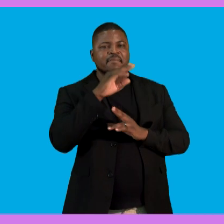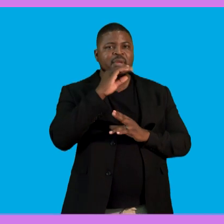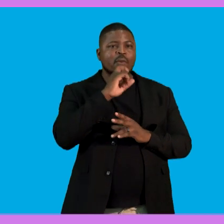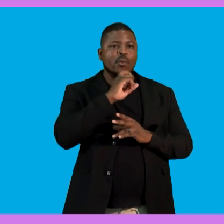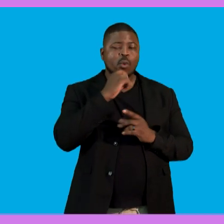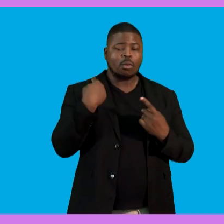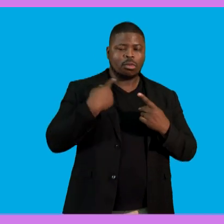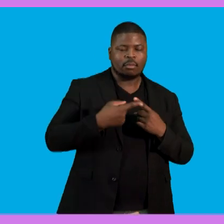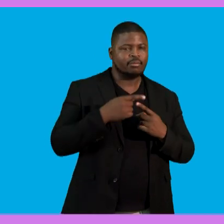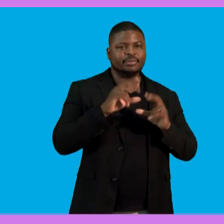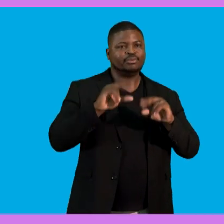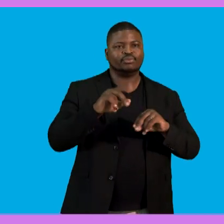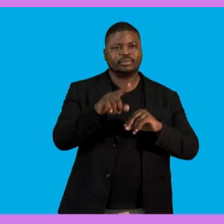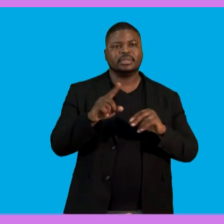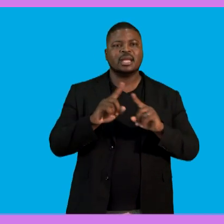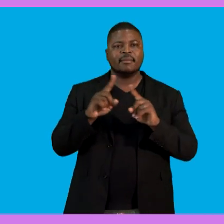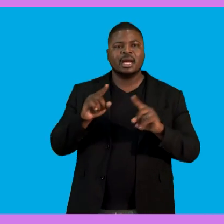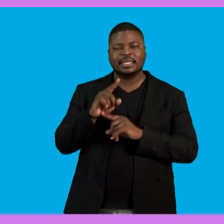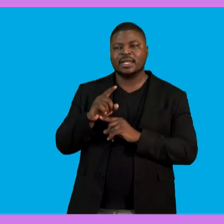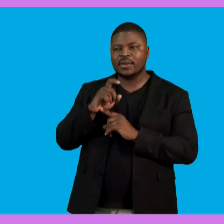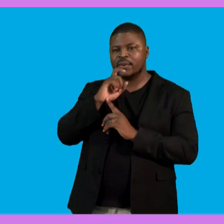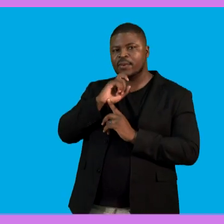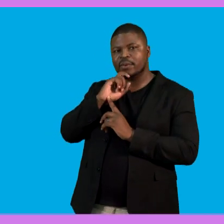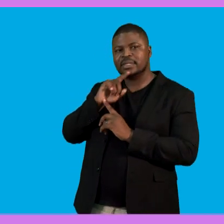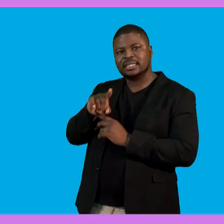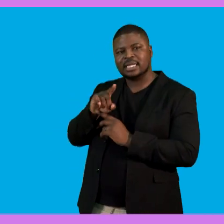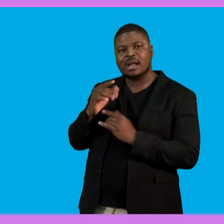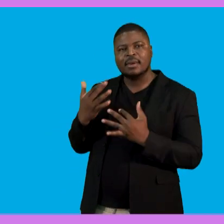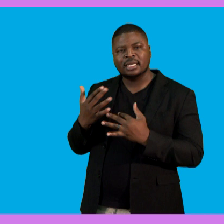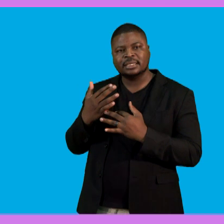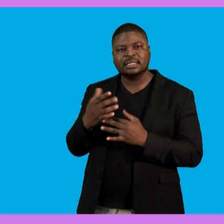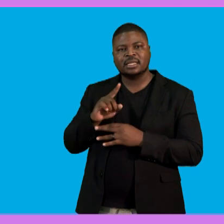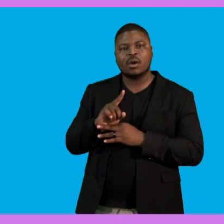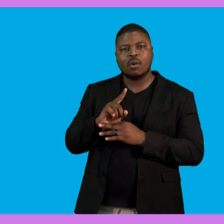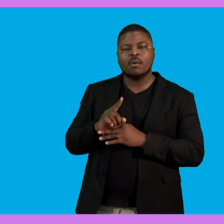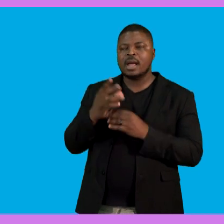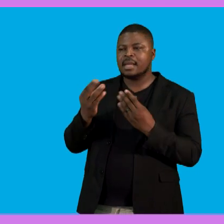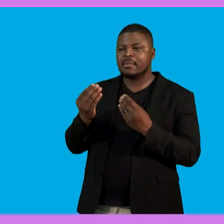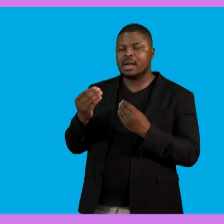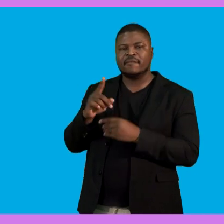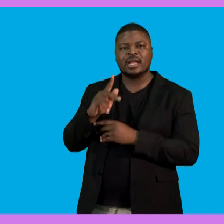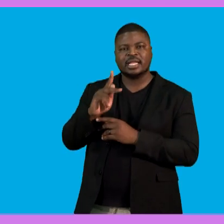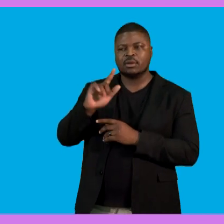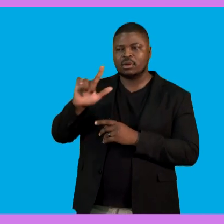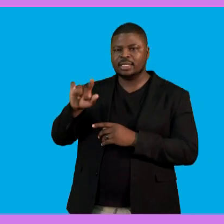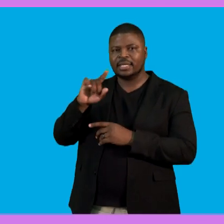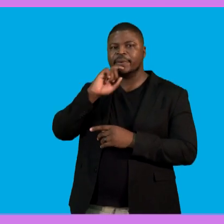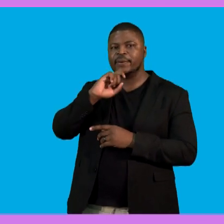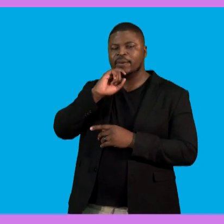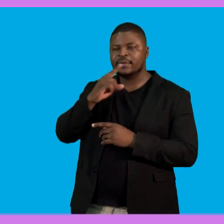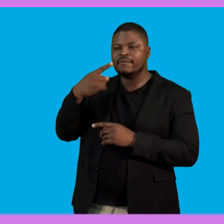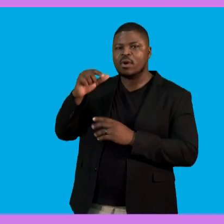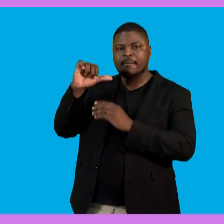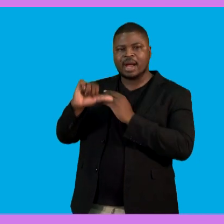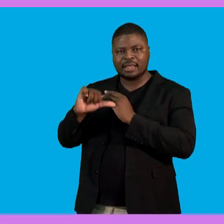reading, it's A, it's a missing value. Then we are given the usage. What is this usage? It is the amount of kiloliters that Mr. Ndlovu has used for the